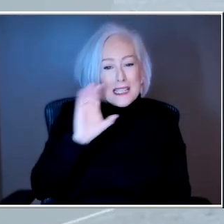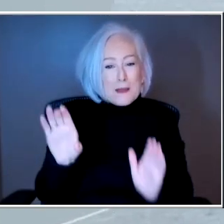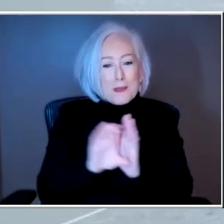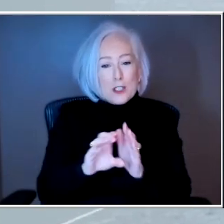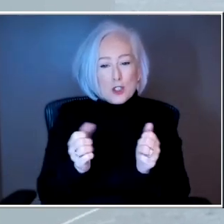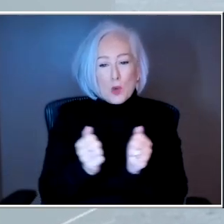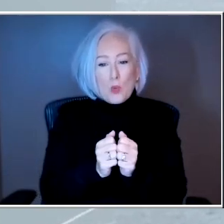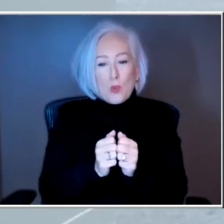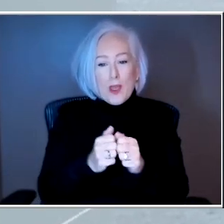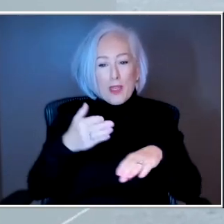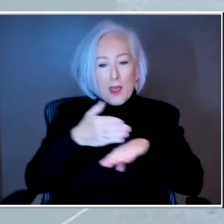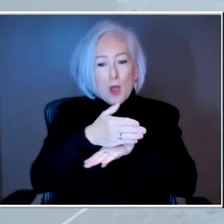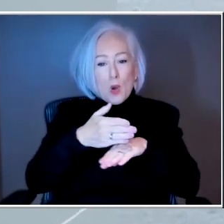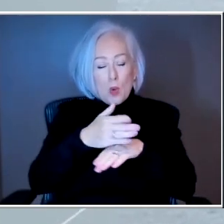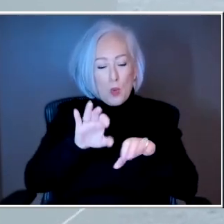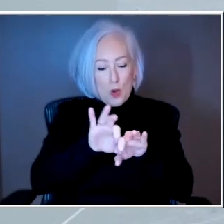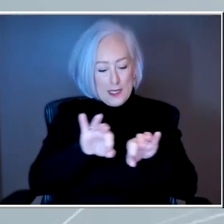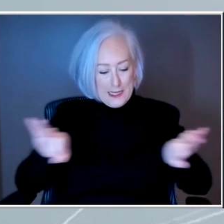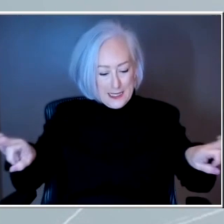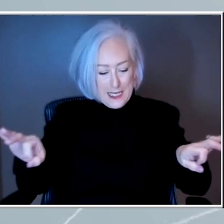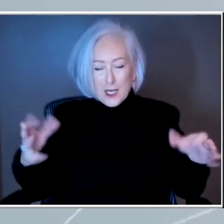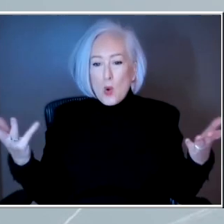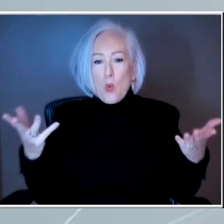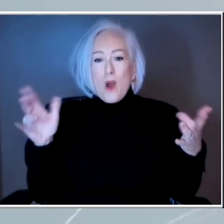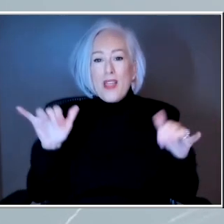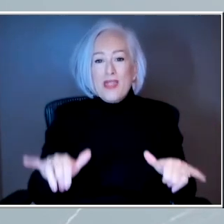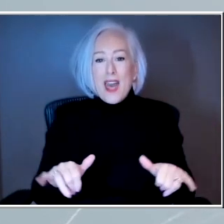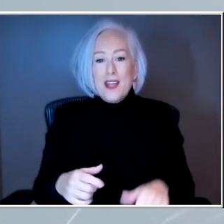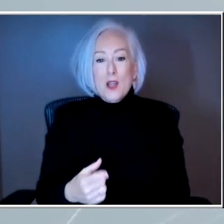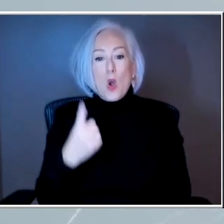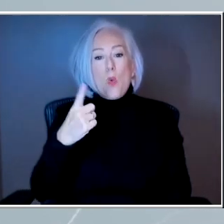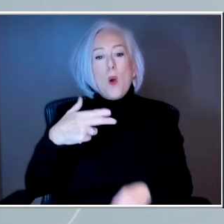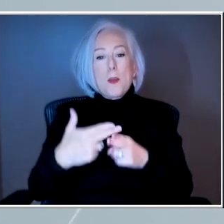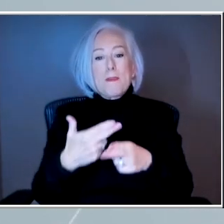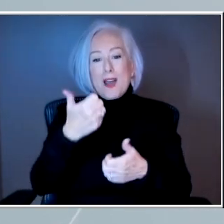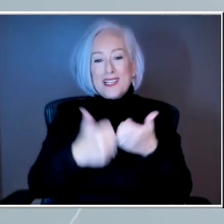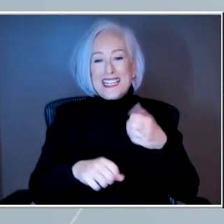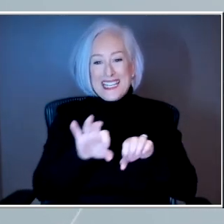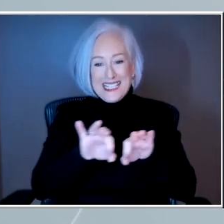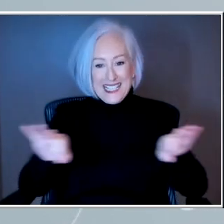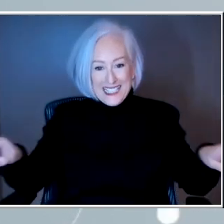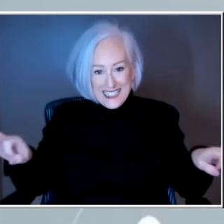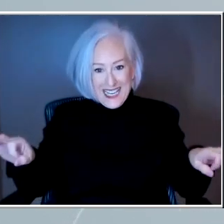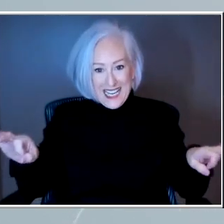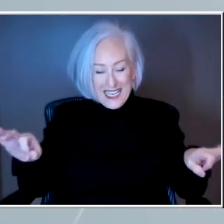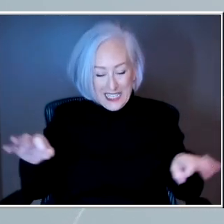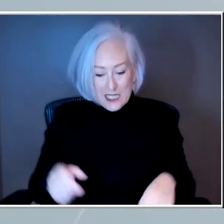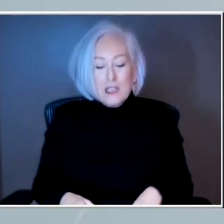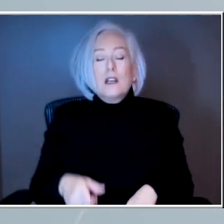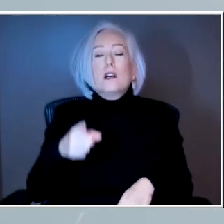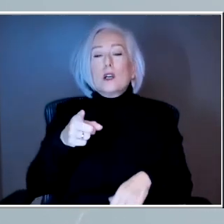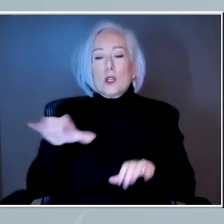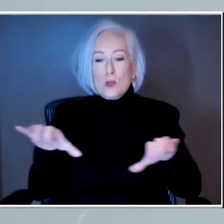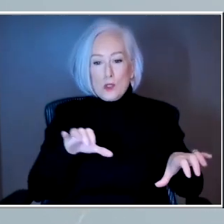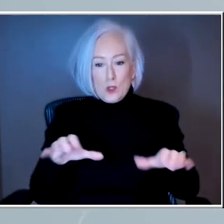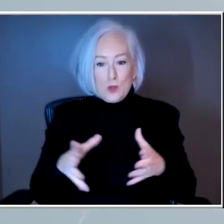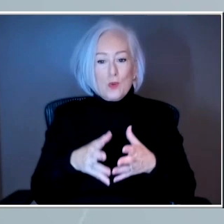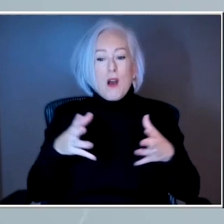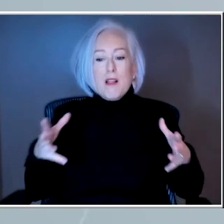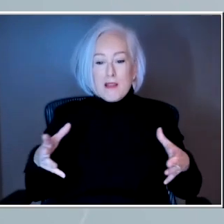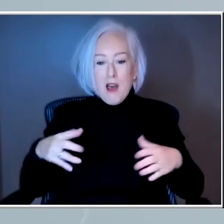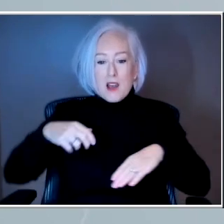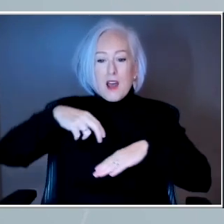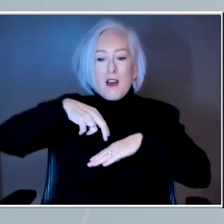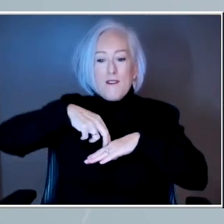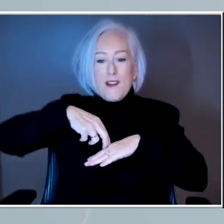The sticks are pound. It's a high cardio exercise, and so you do a lot of lunging and squats. I'm not teaching that as